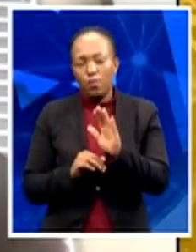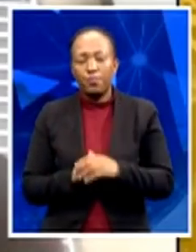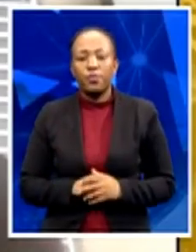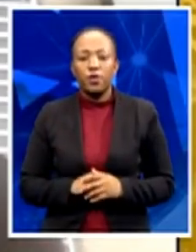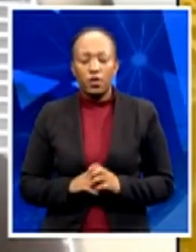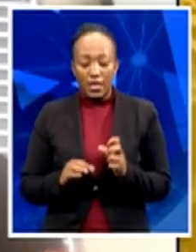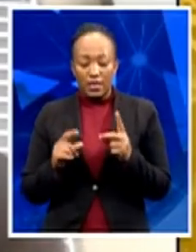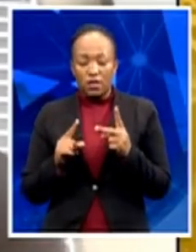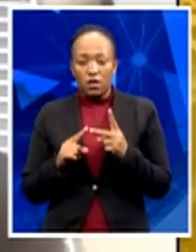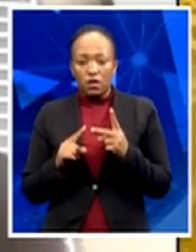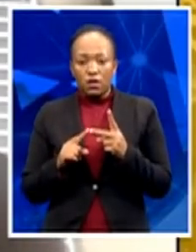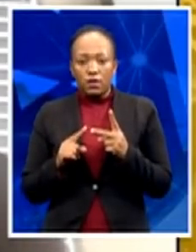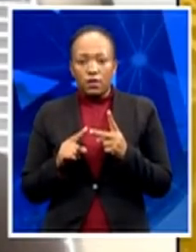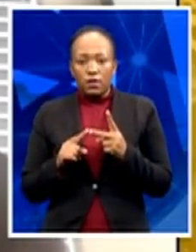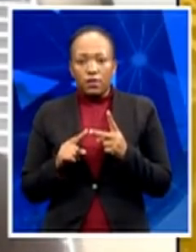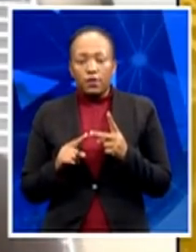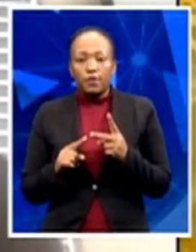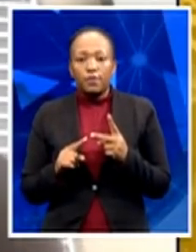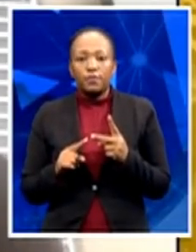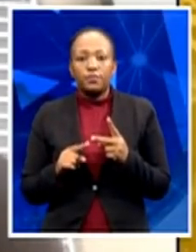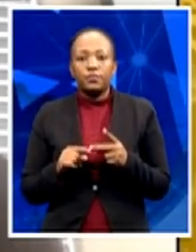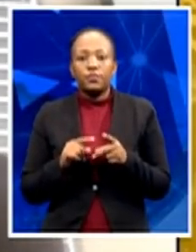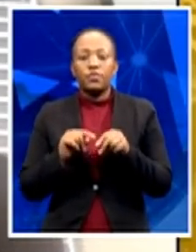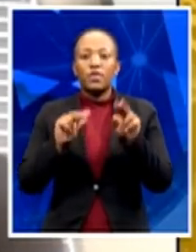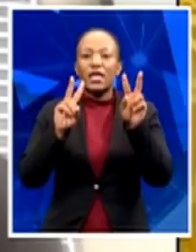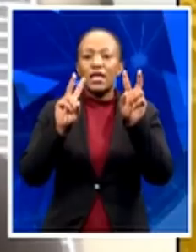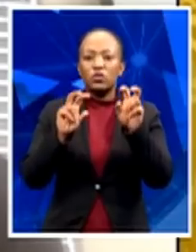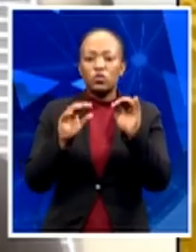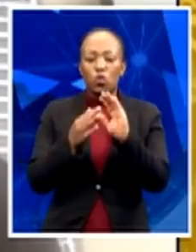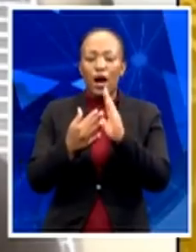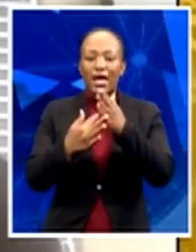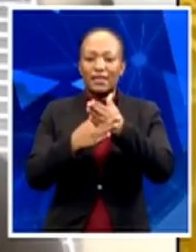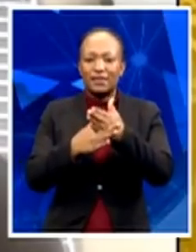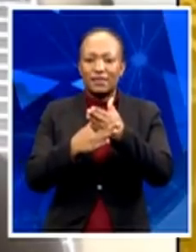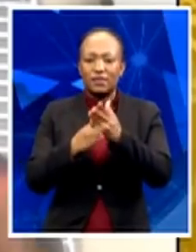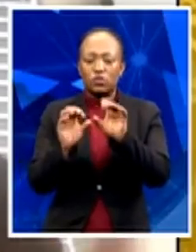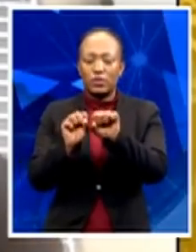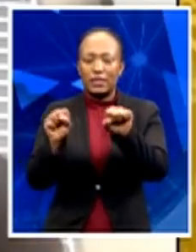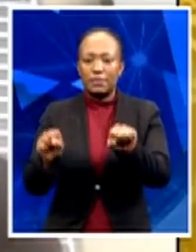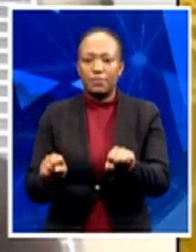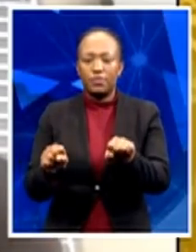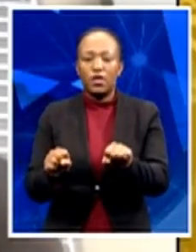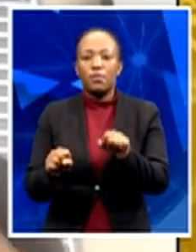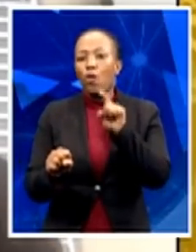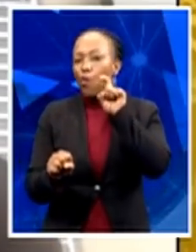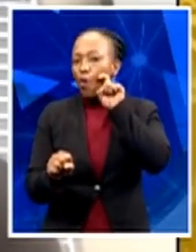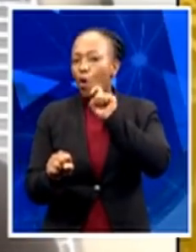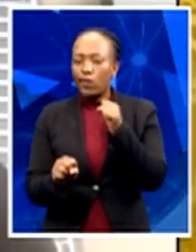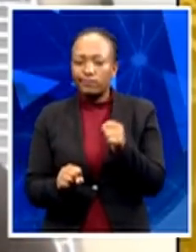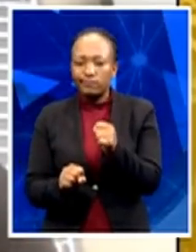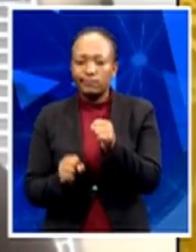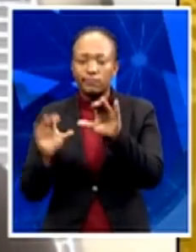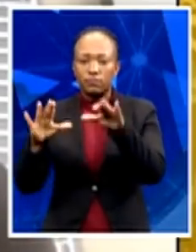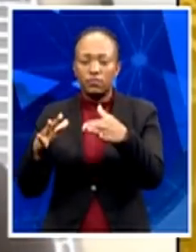the issue around accessibility to the system by senior citizens, many of them that would have utilized in terms of their children